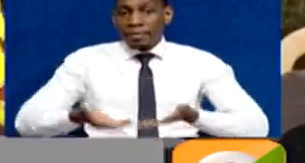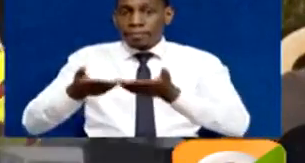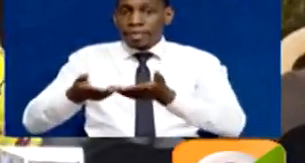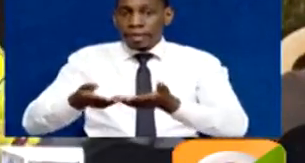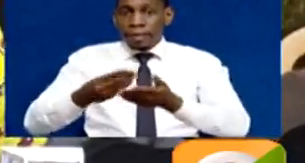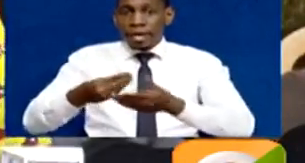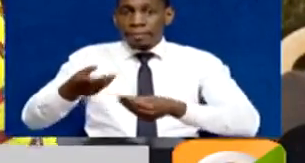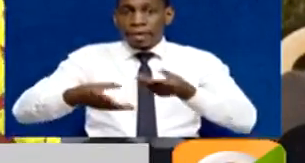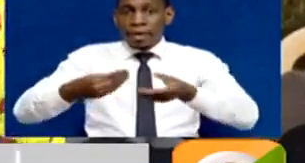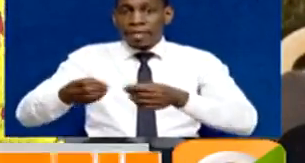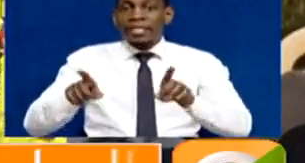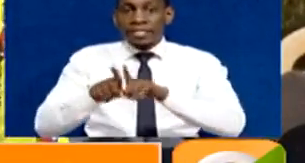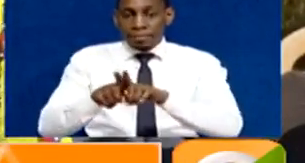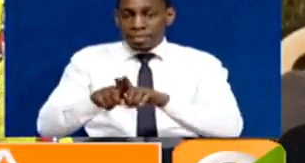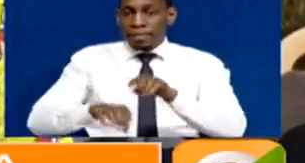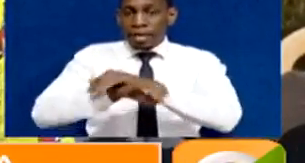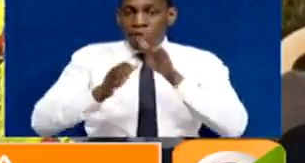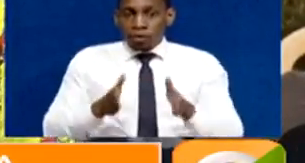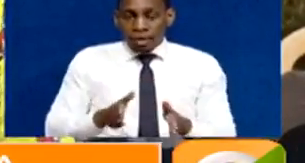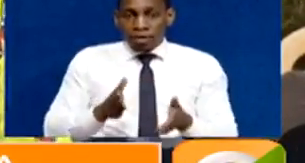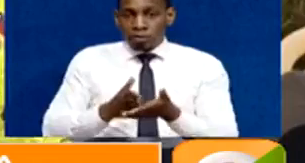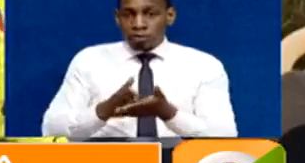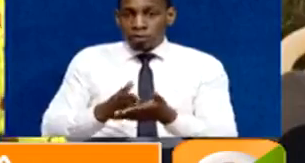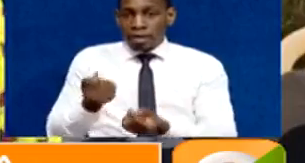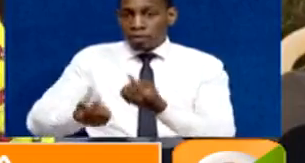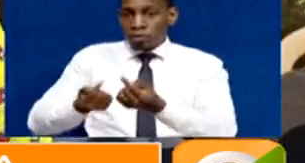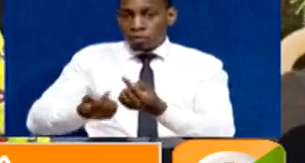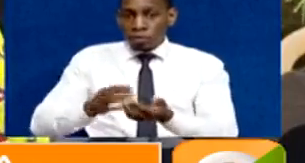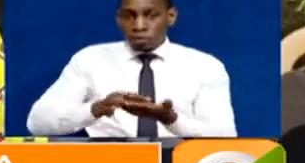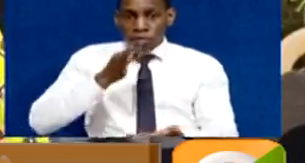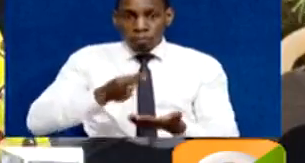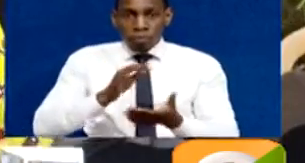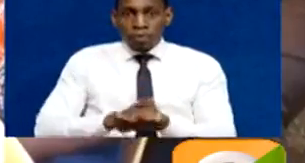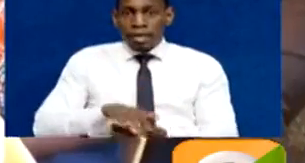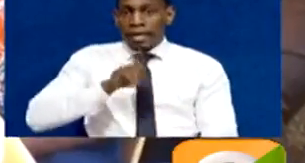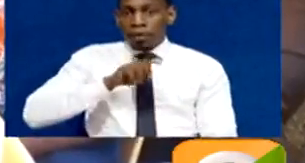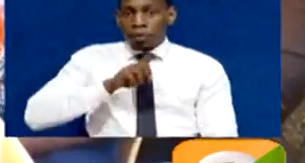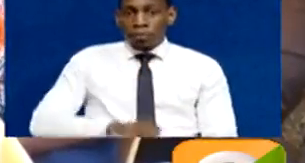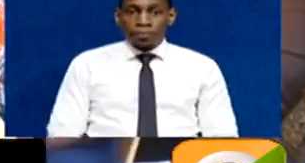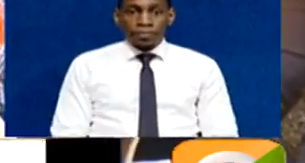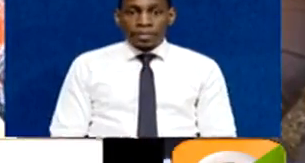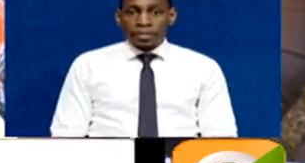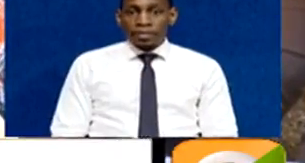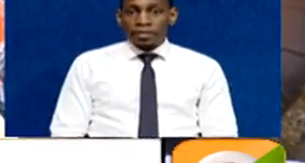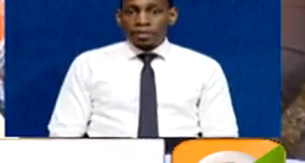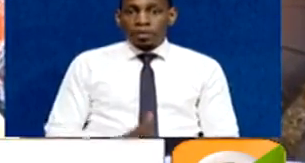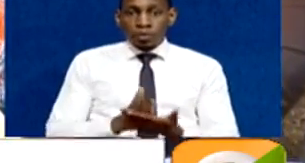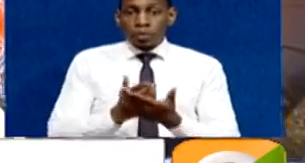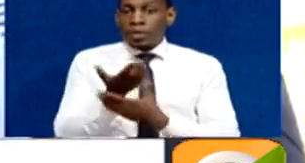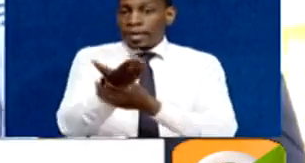you handouts, we are like that thief who would make you soup. I am